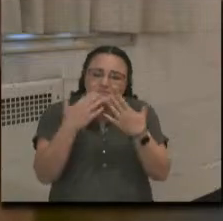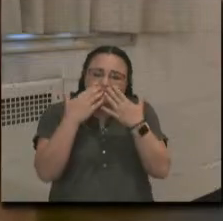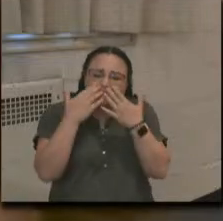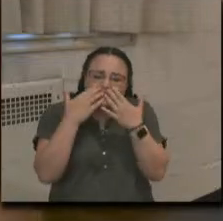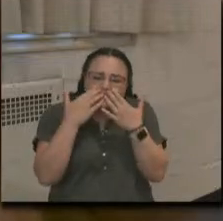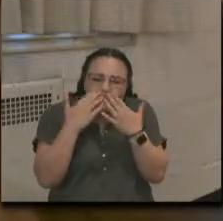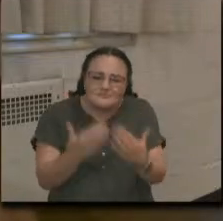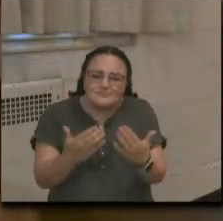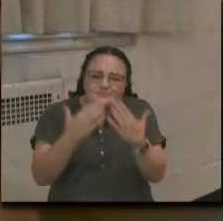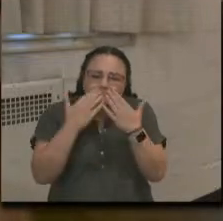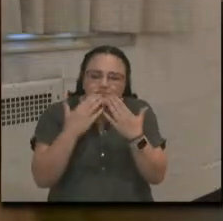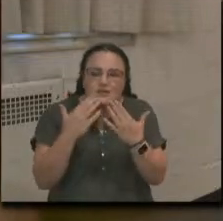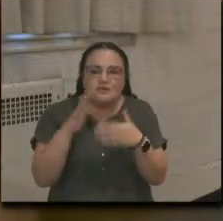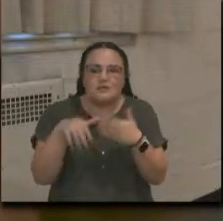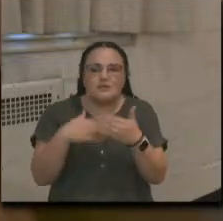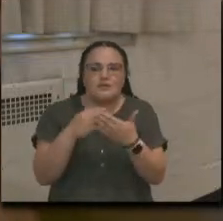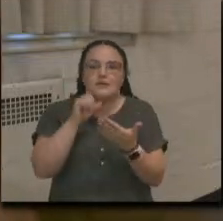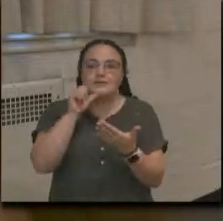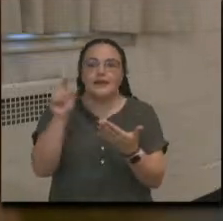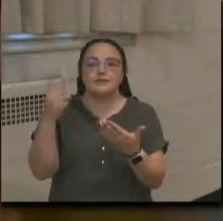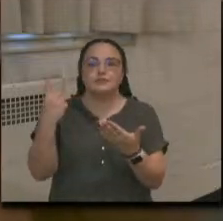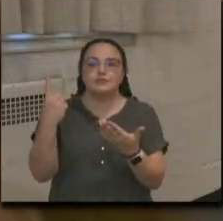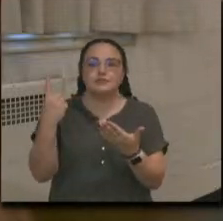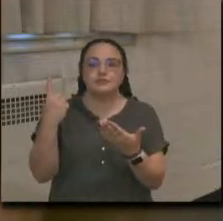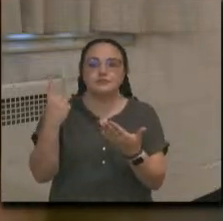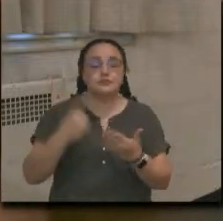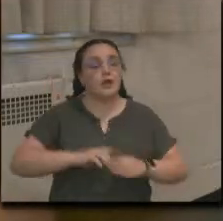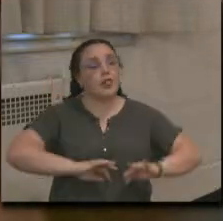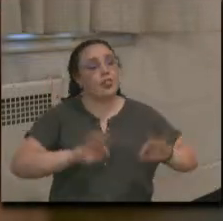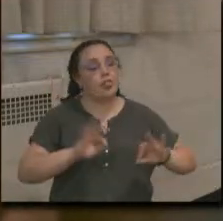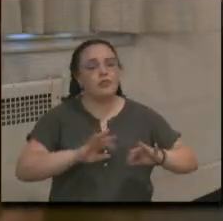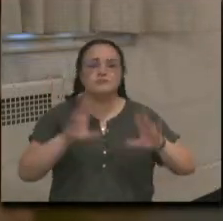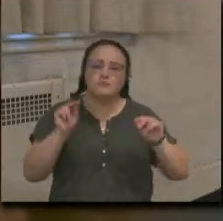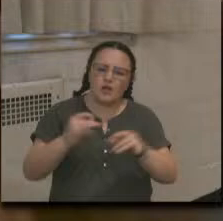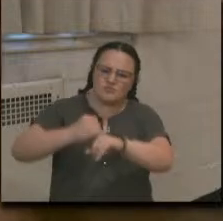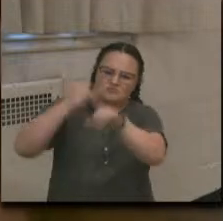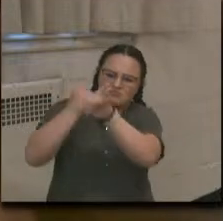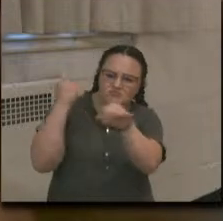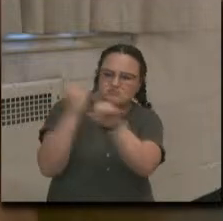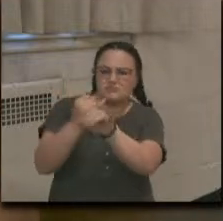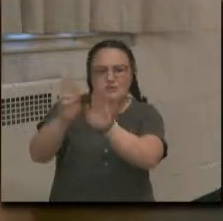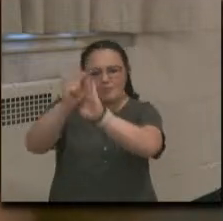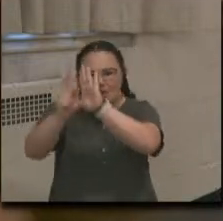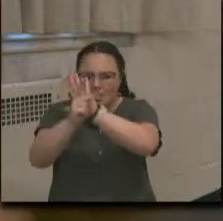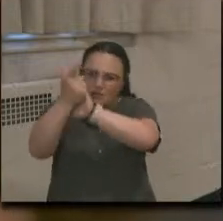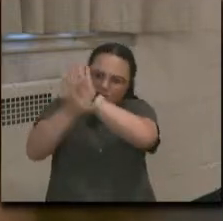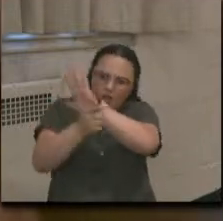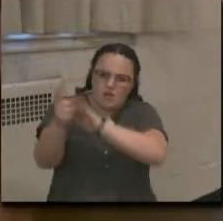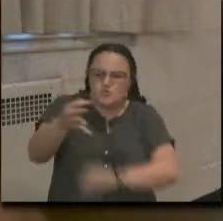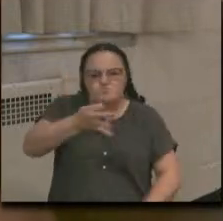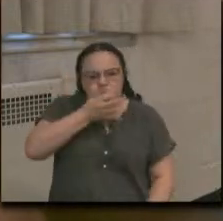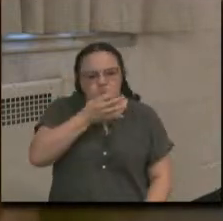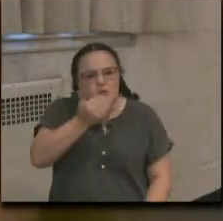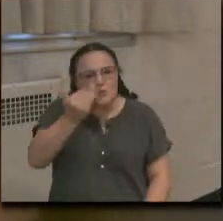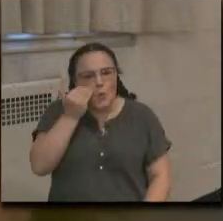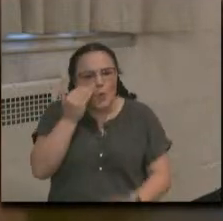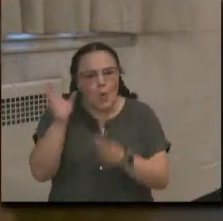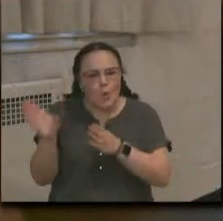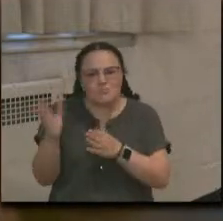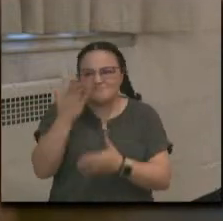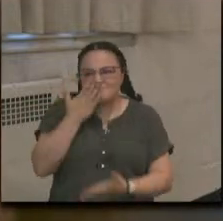your institutional knowledge and wisdom and everything else. To Jocelyn